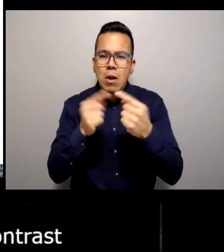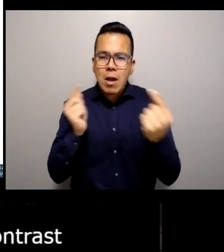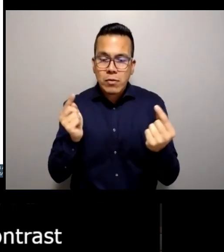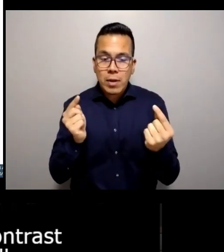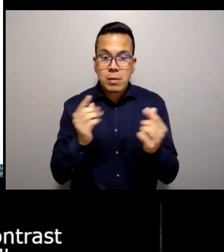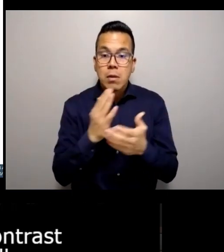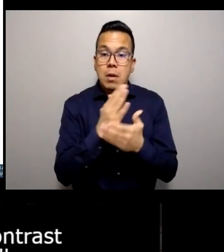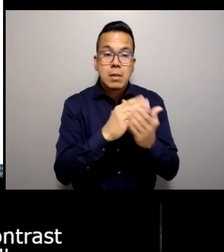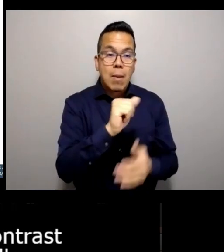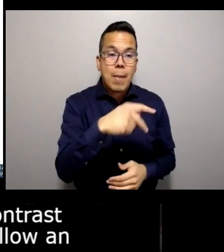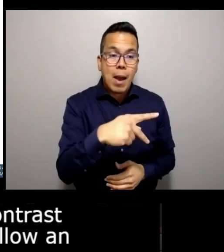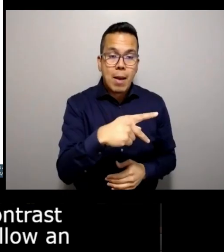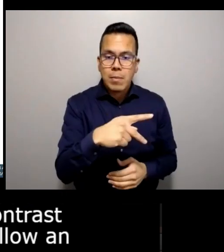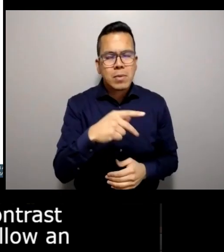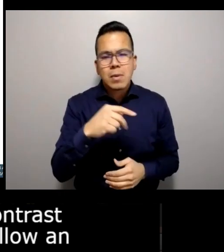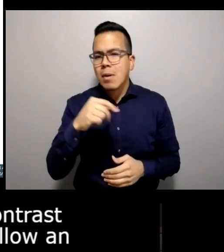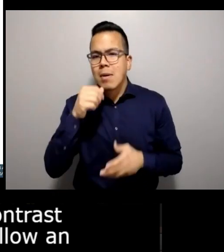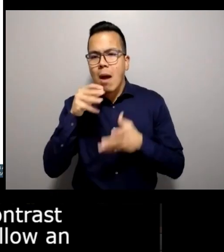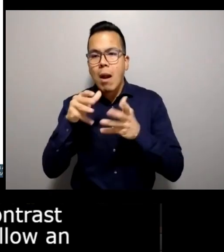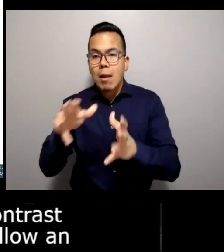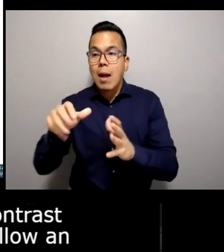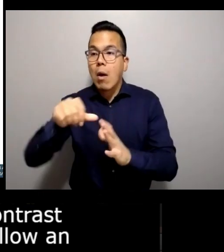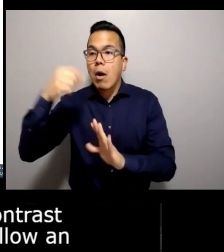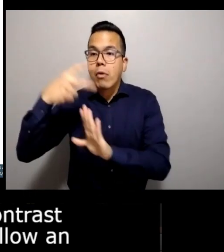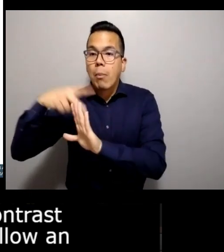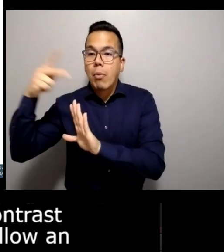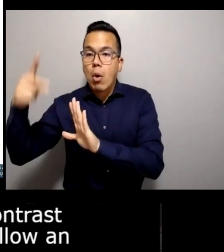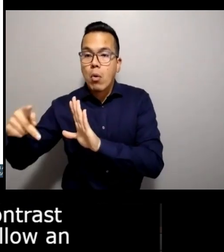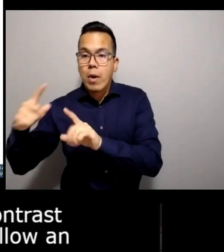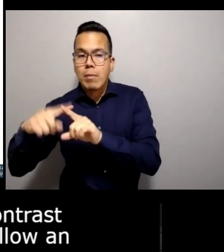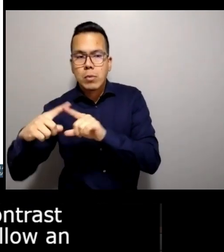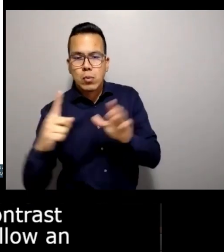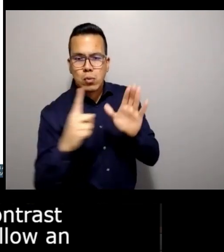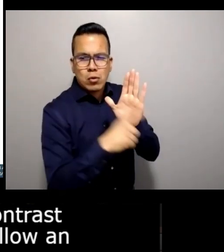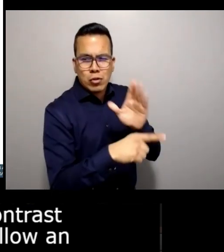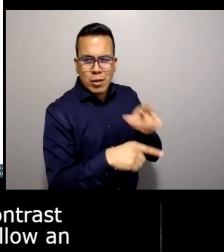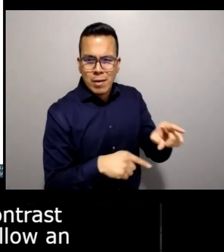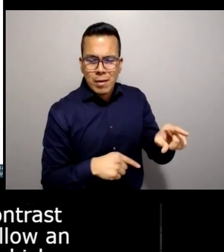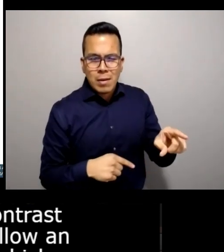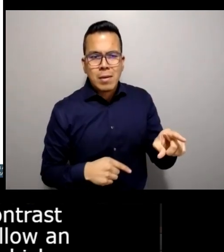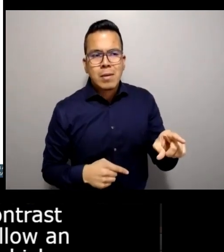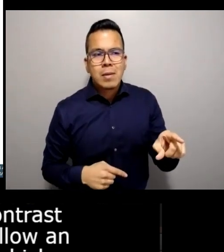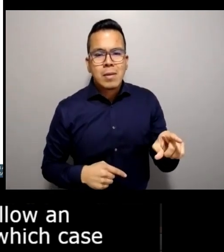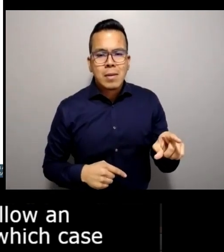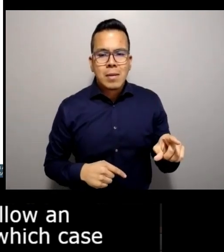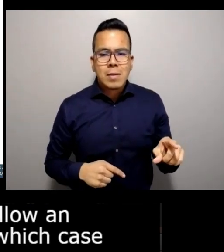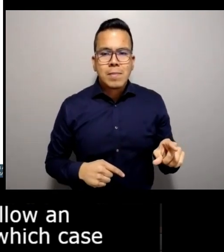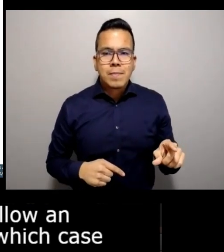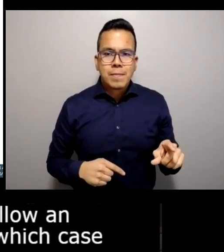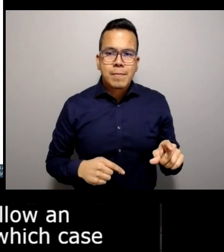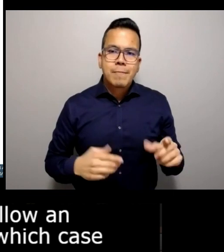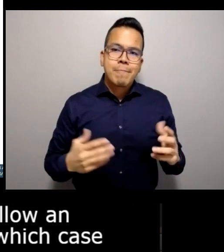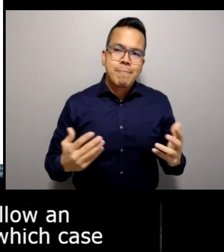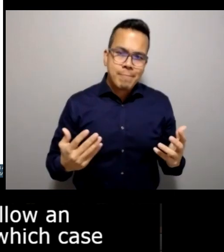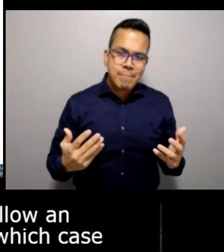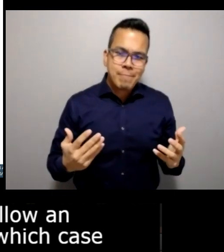contrast checker to be applied directly, in which case you'll have to find the color